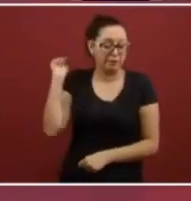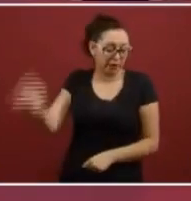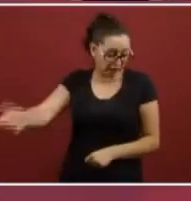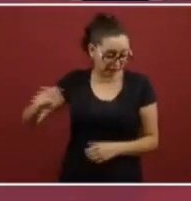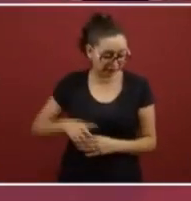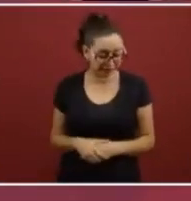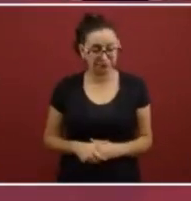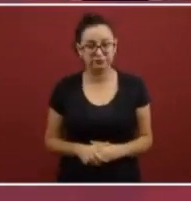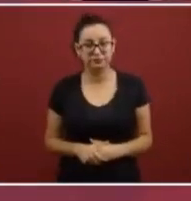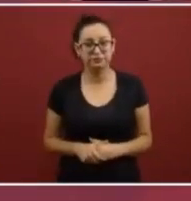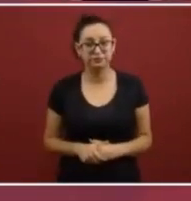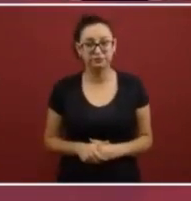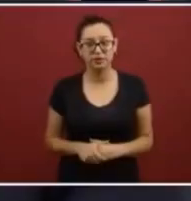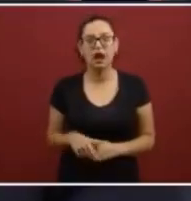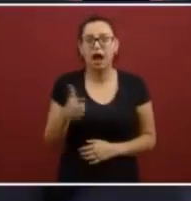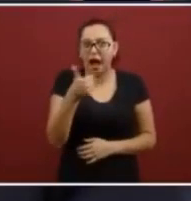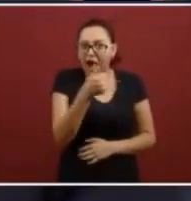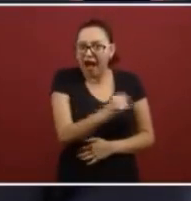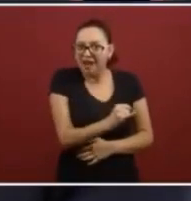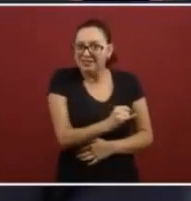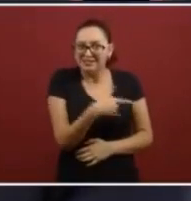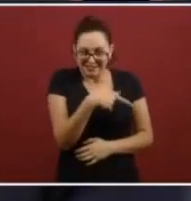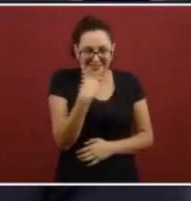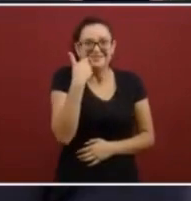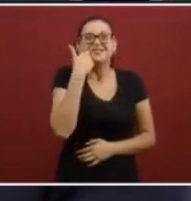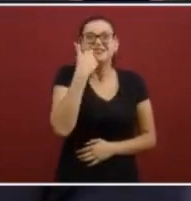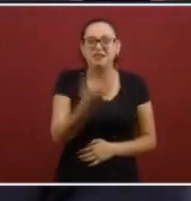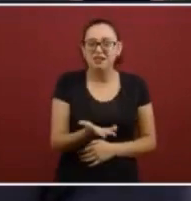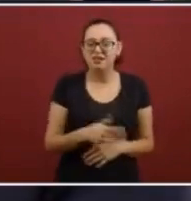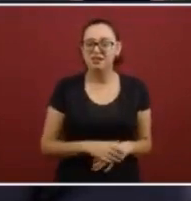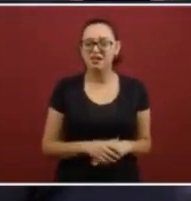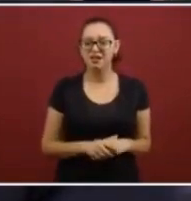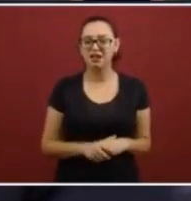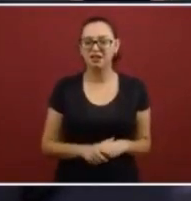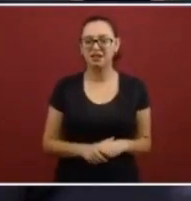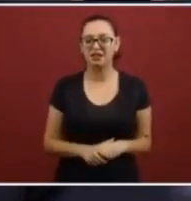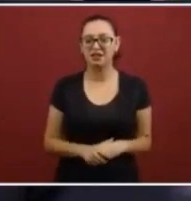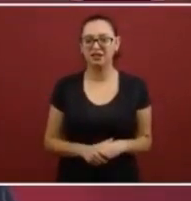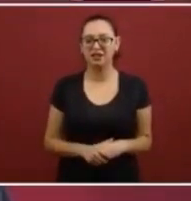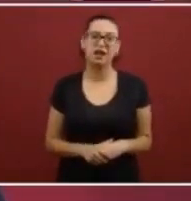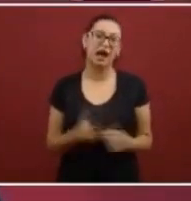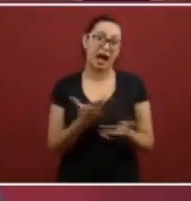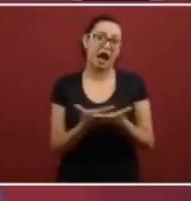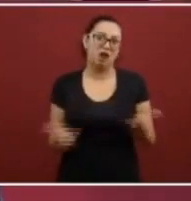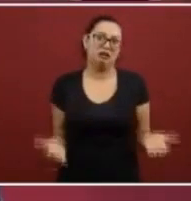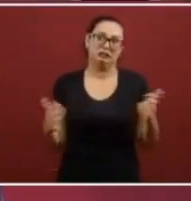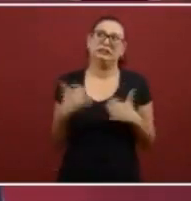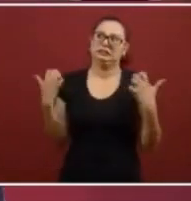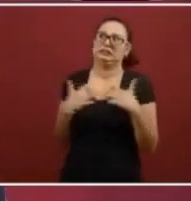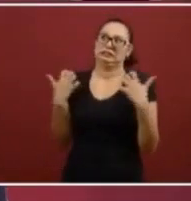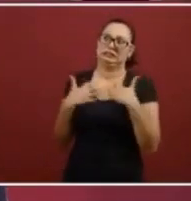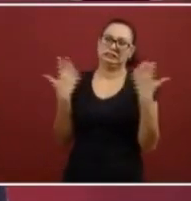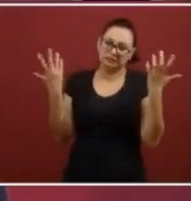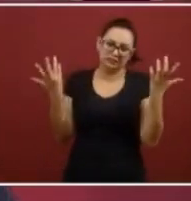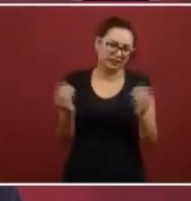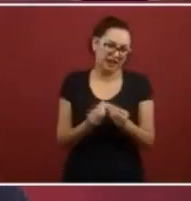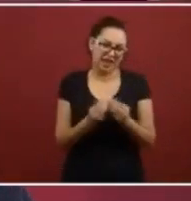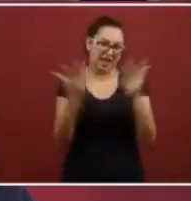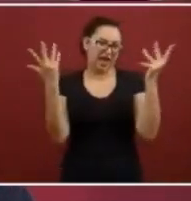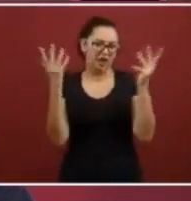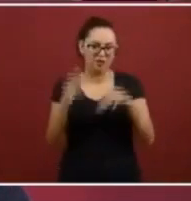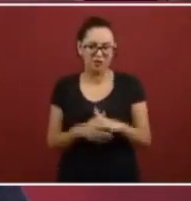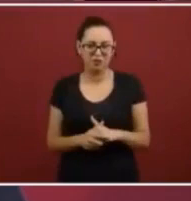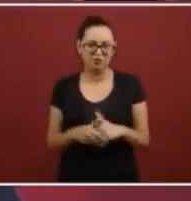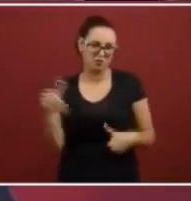familia. They wanted the parte family de la to pay privatización. for the Por eso for the, están enojados. they wanted them to pay for